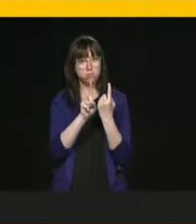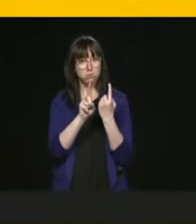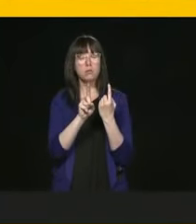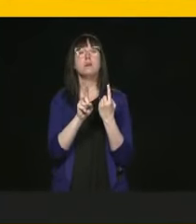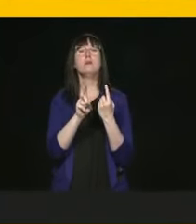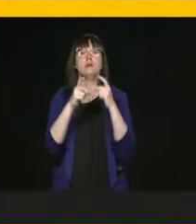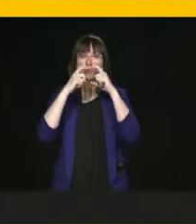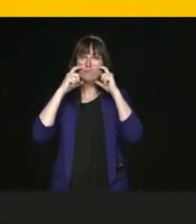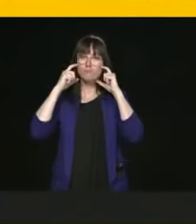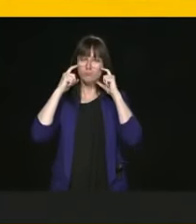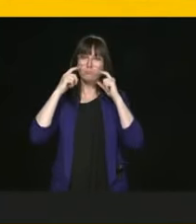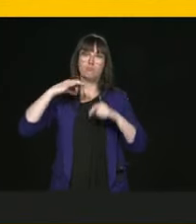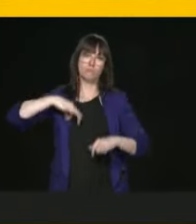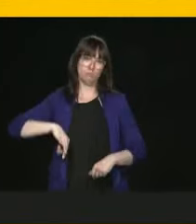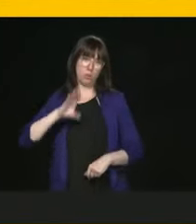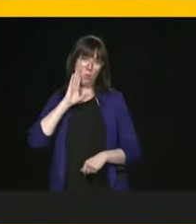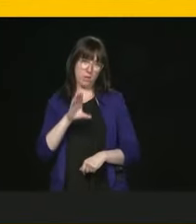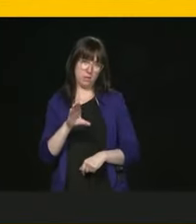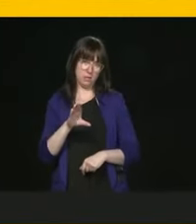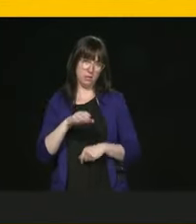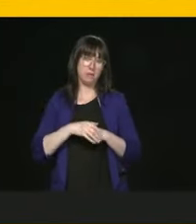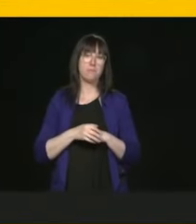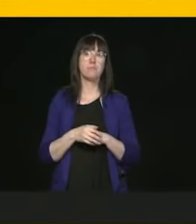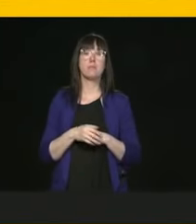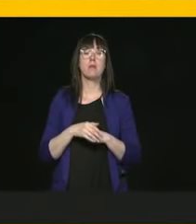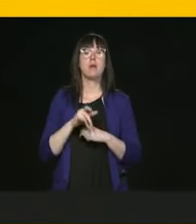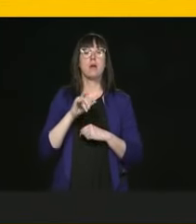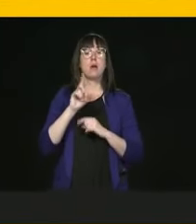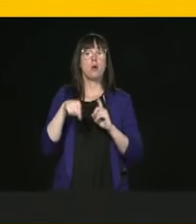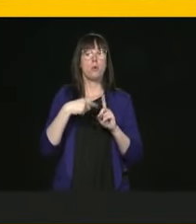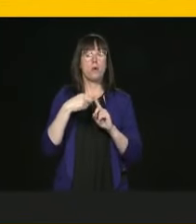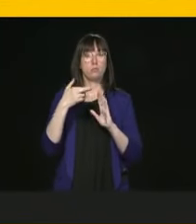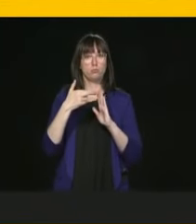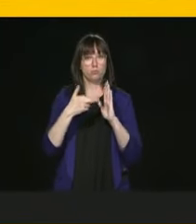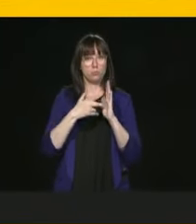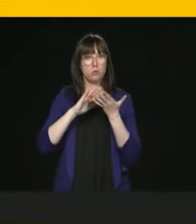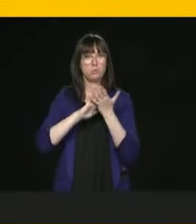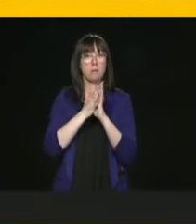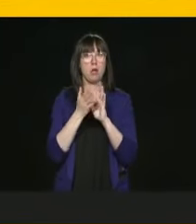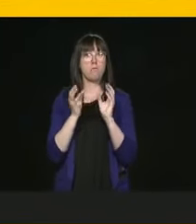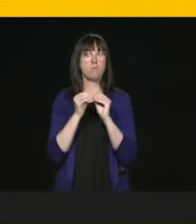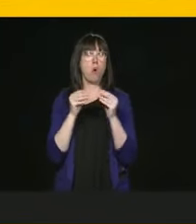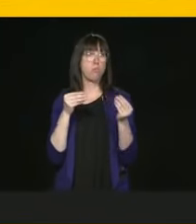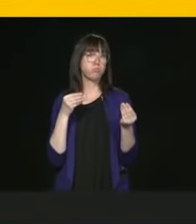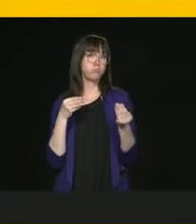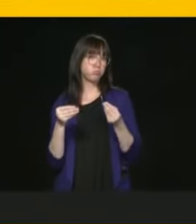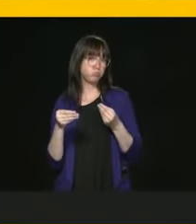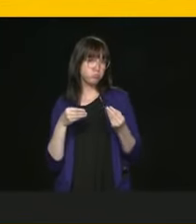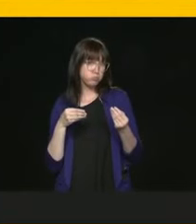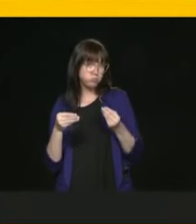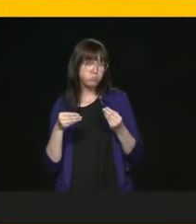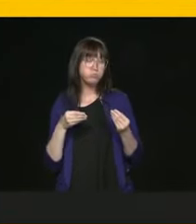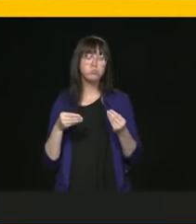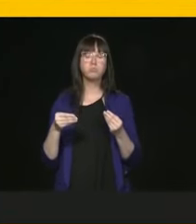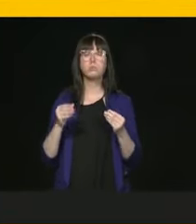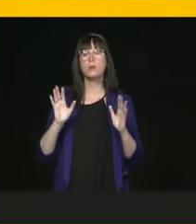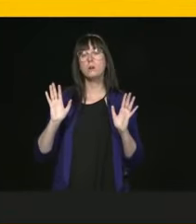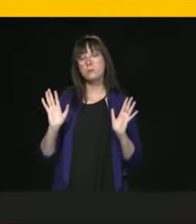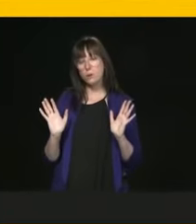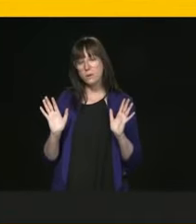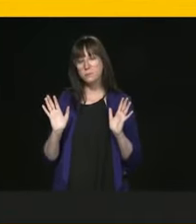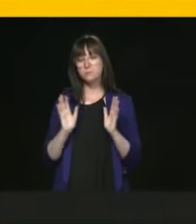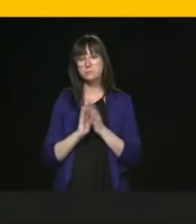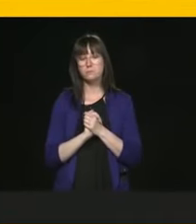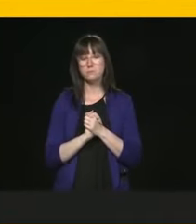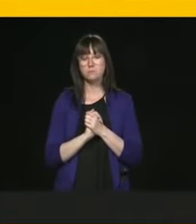to relax the current restrictions, certainly that is still under discussion, and we are having